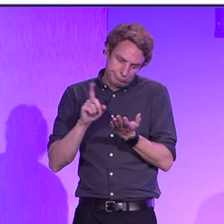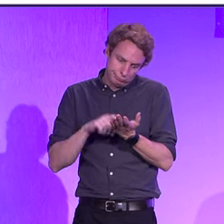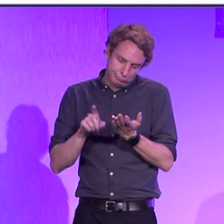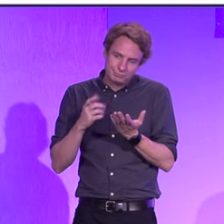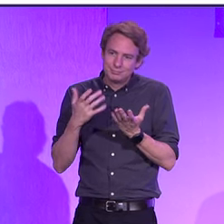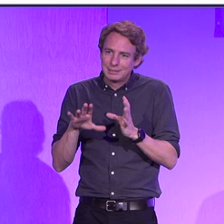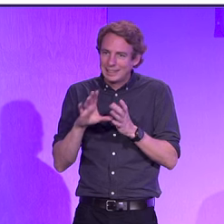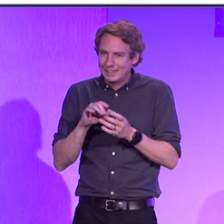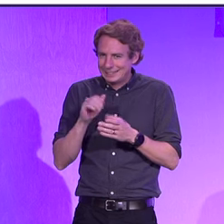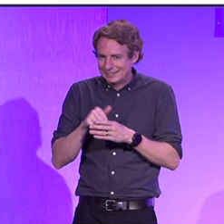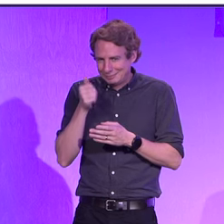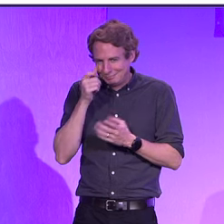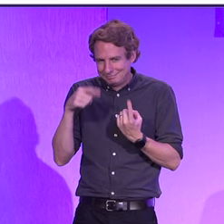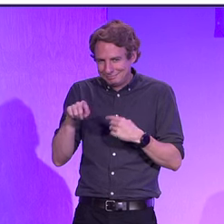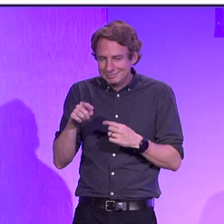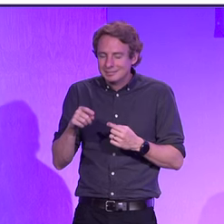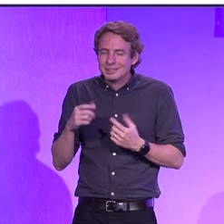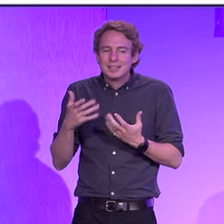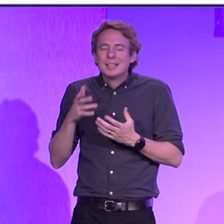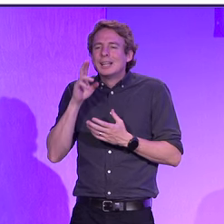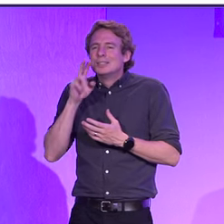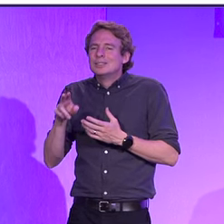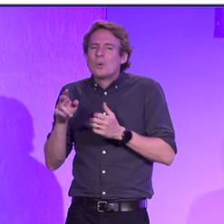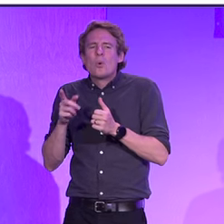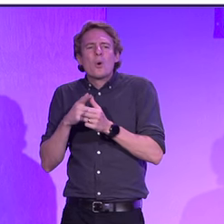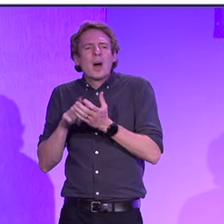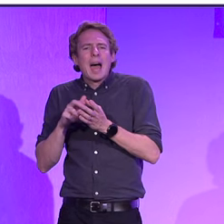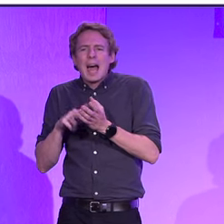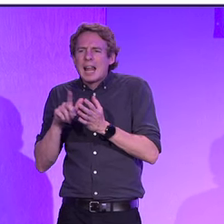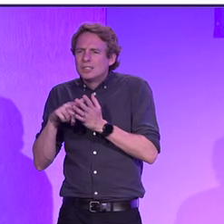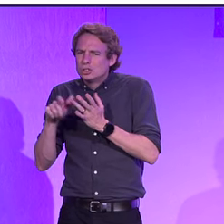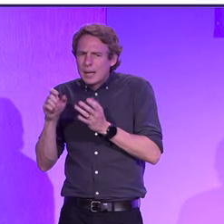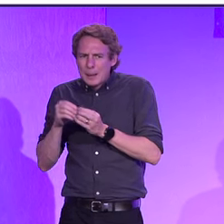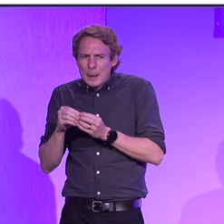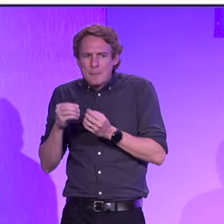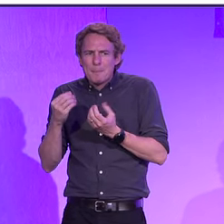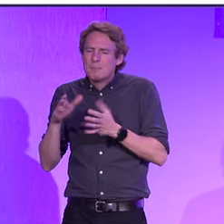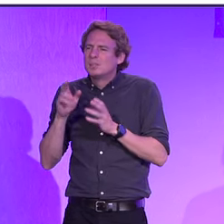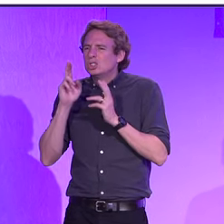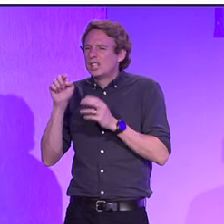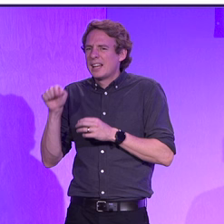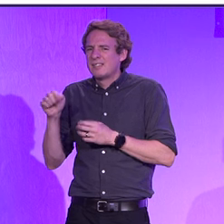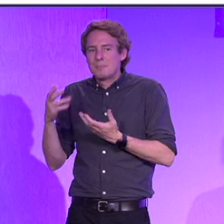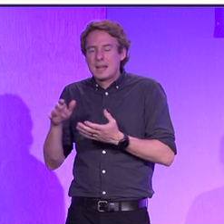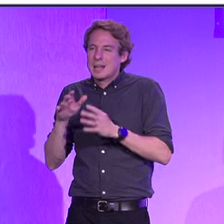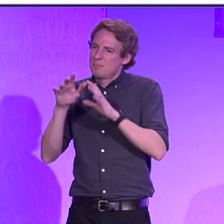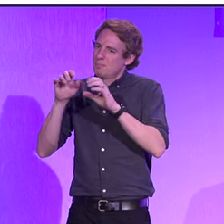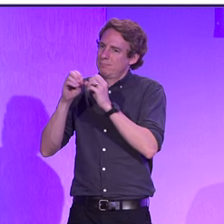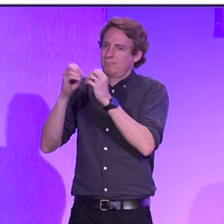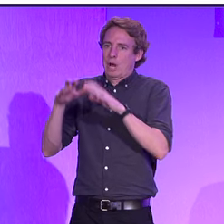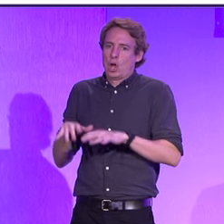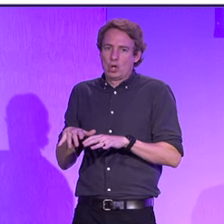guess. I saw that Adam Jacob, the creator of Chef, he published this blog